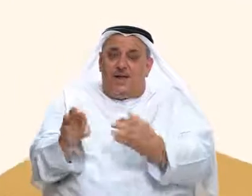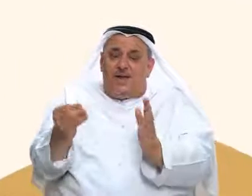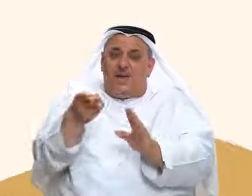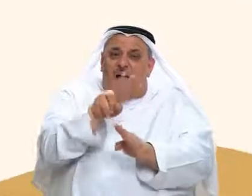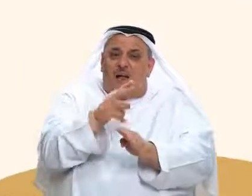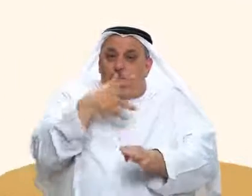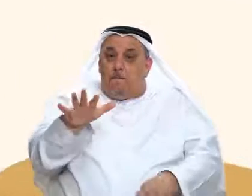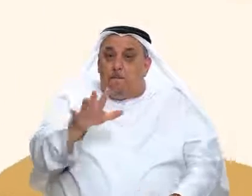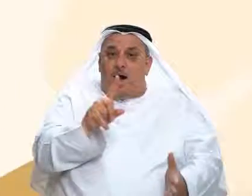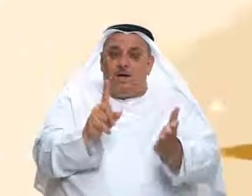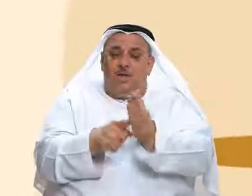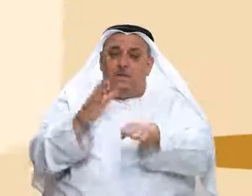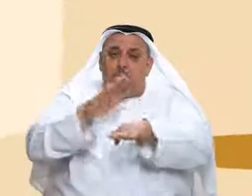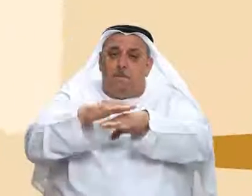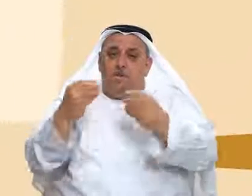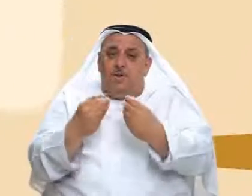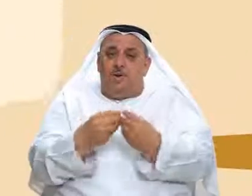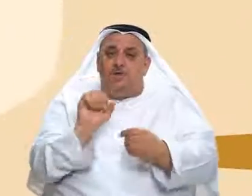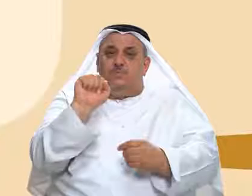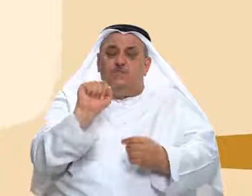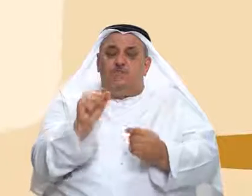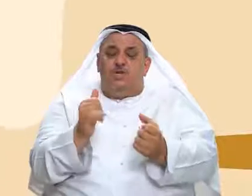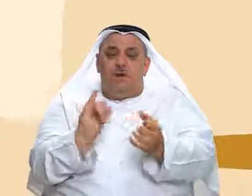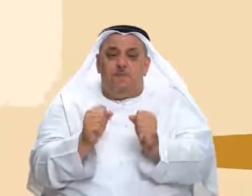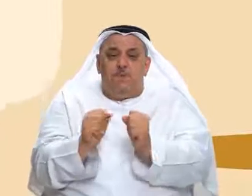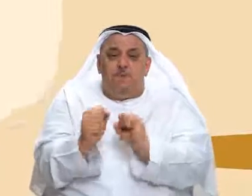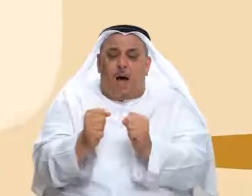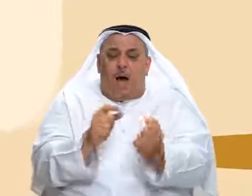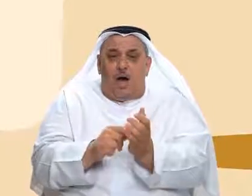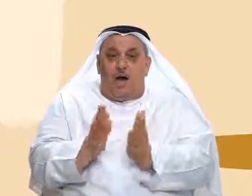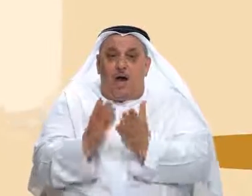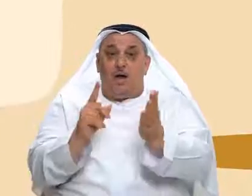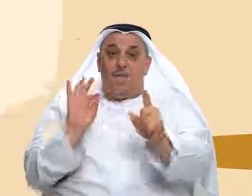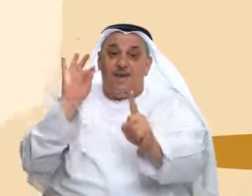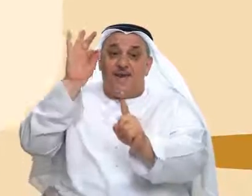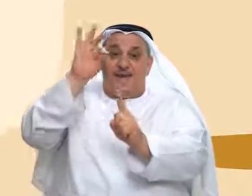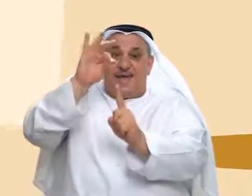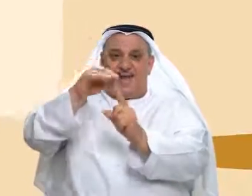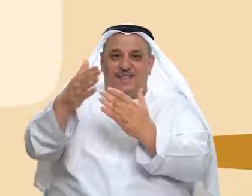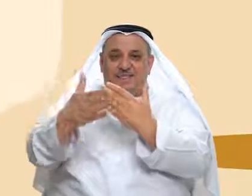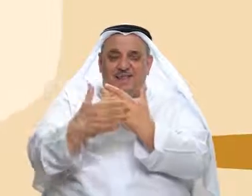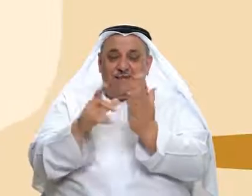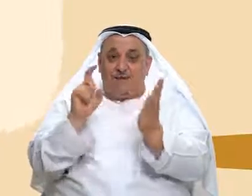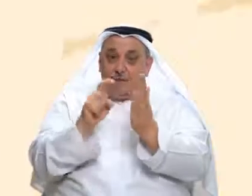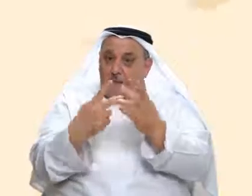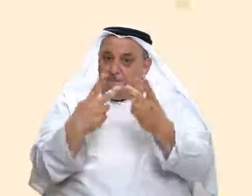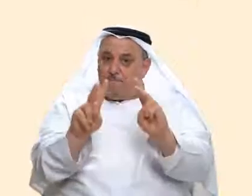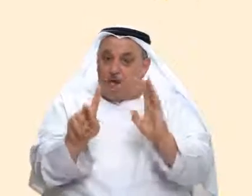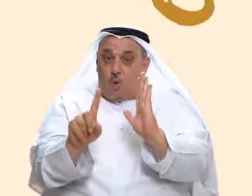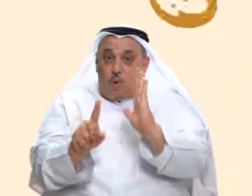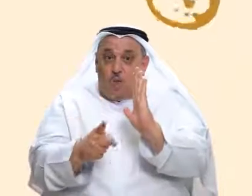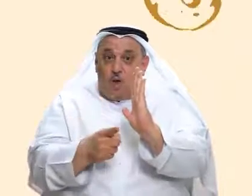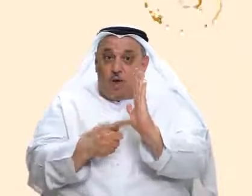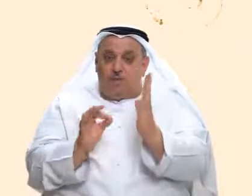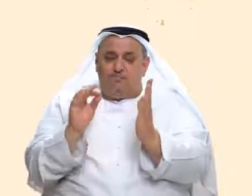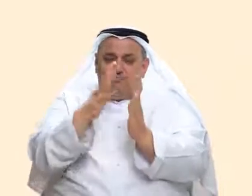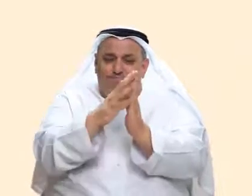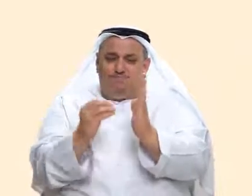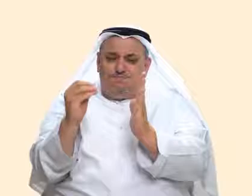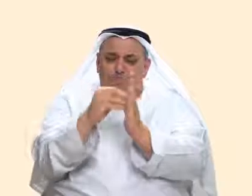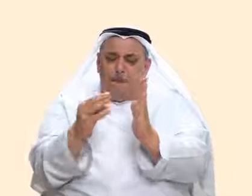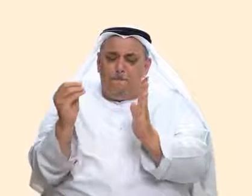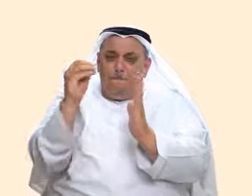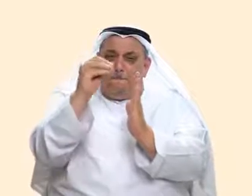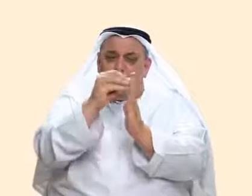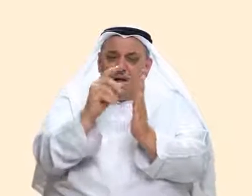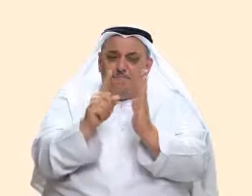then Maritime Transportation and choose Seaman Affairs Services to reach the required service and press Start button. Fill the information